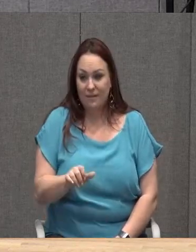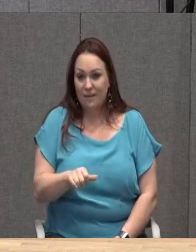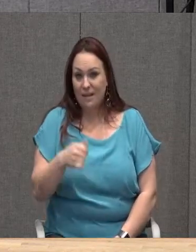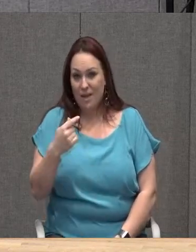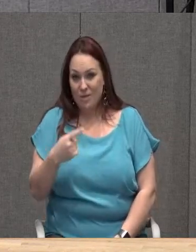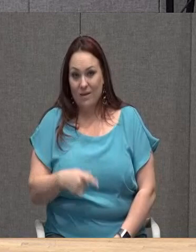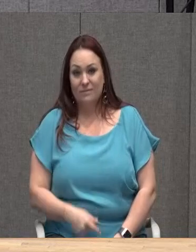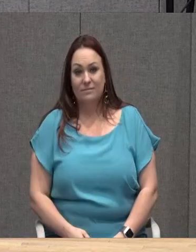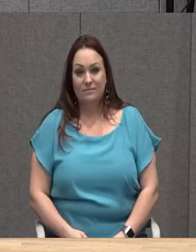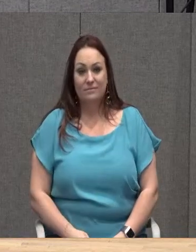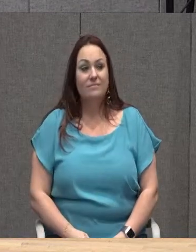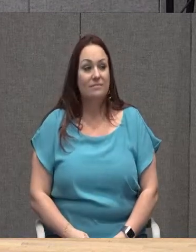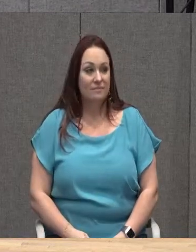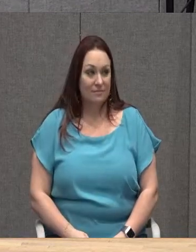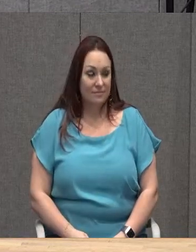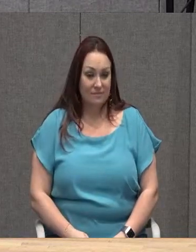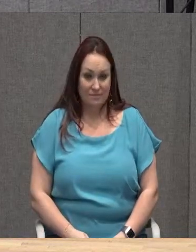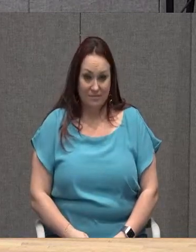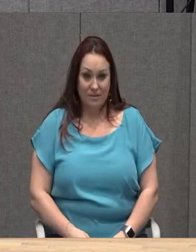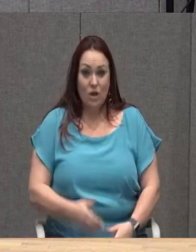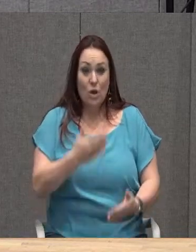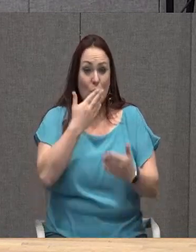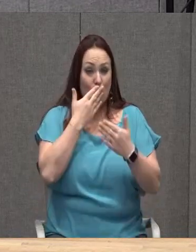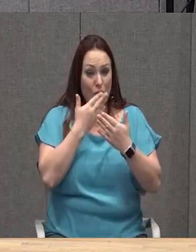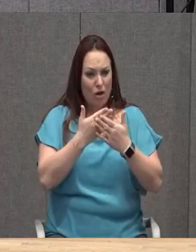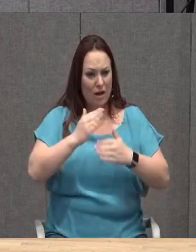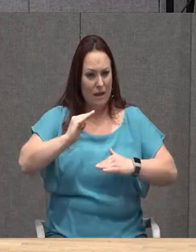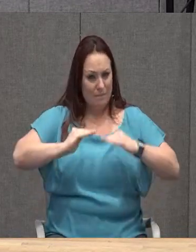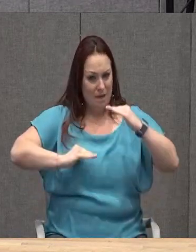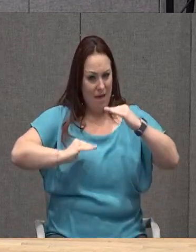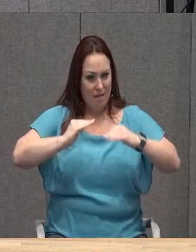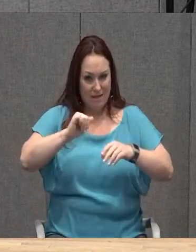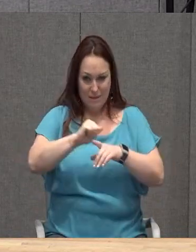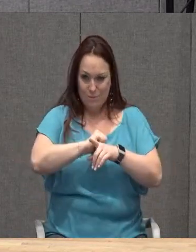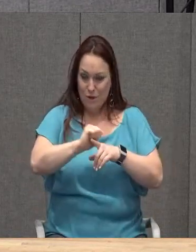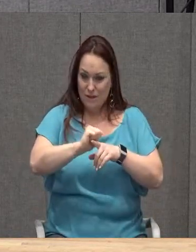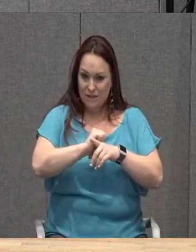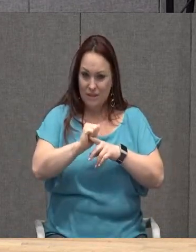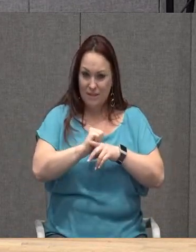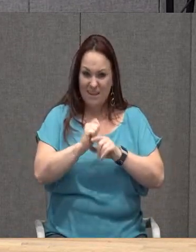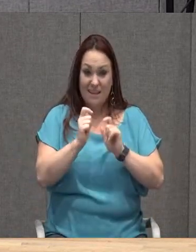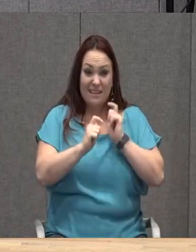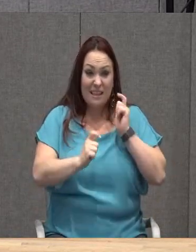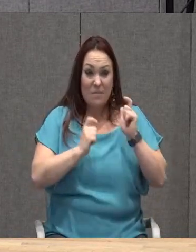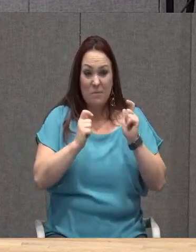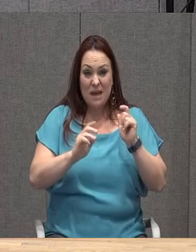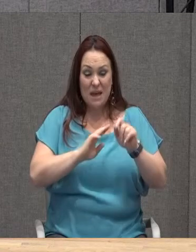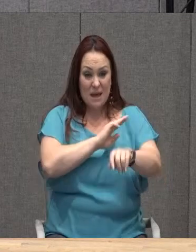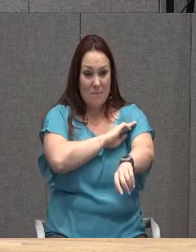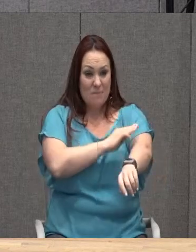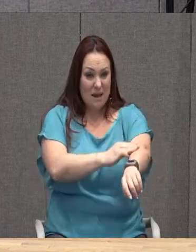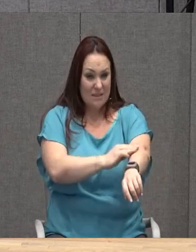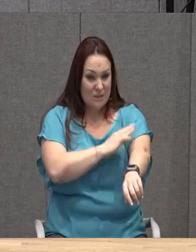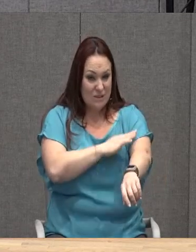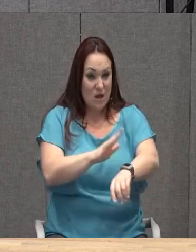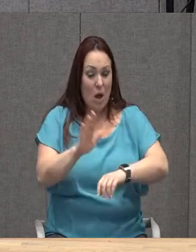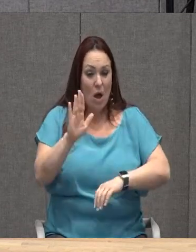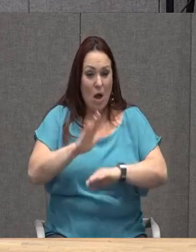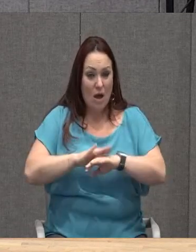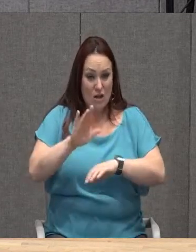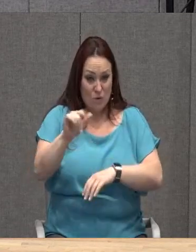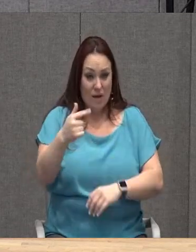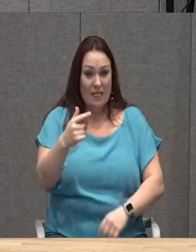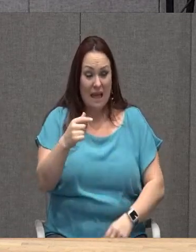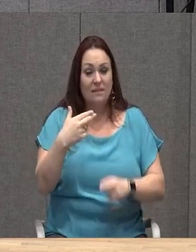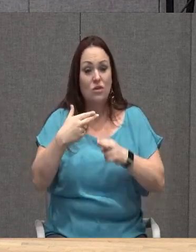side. Working on good balance. Stretching the big muscles of your leg, that's your quadriceps. Si